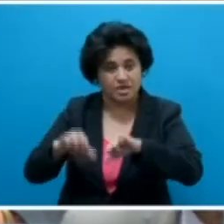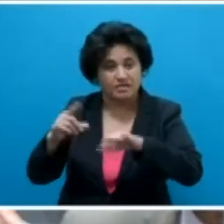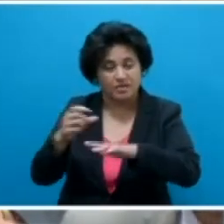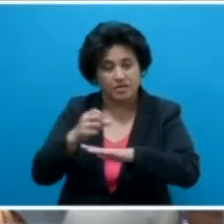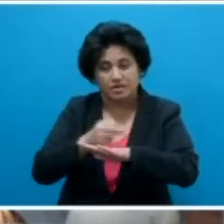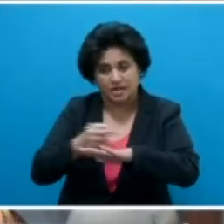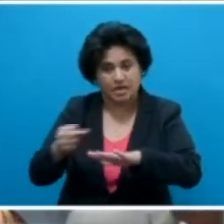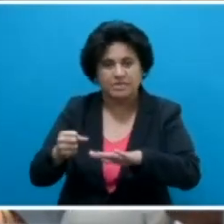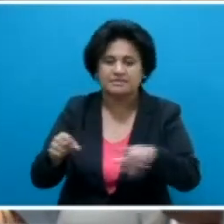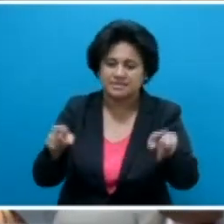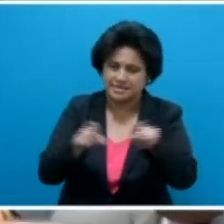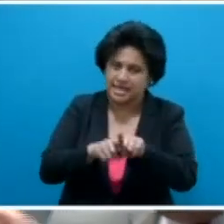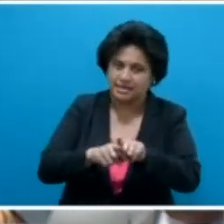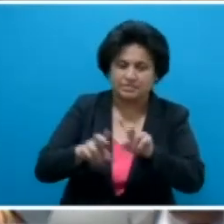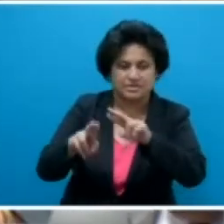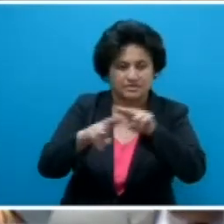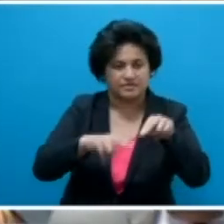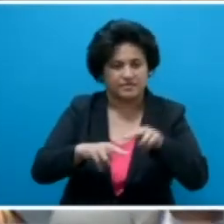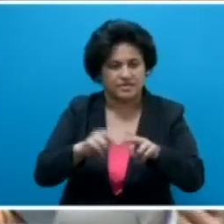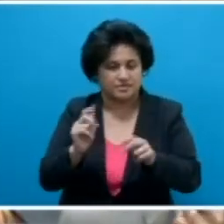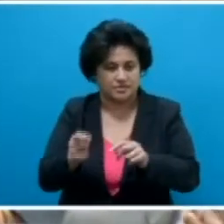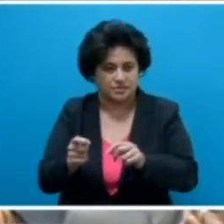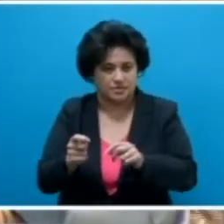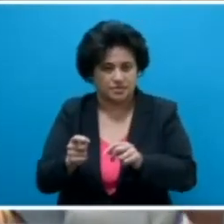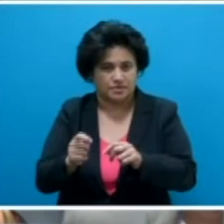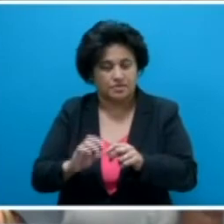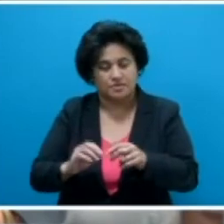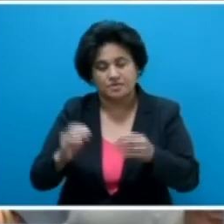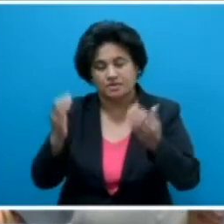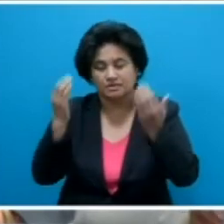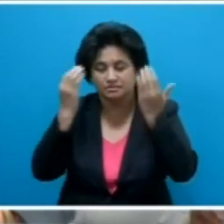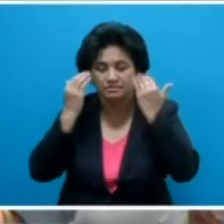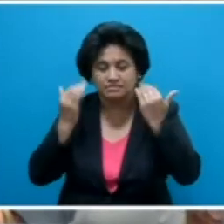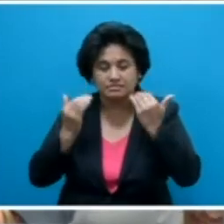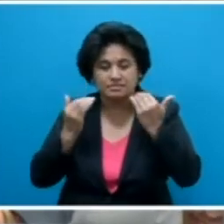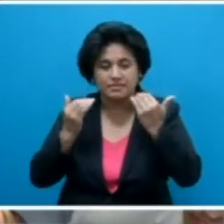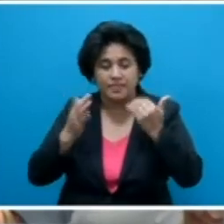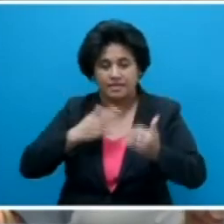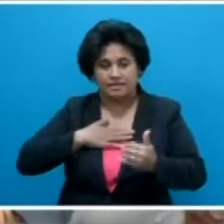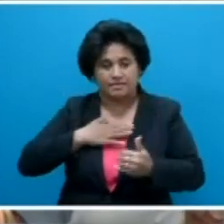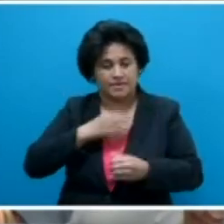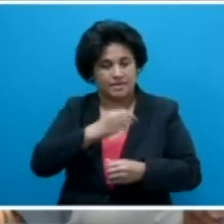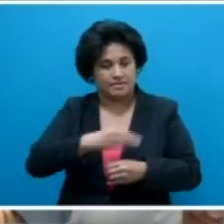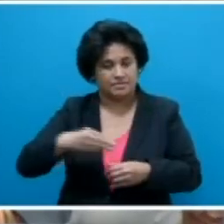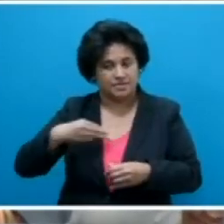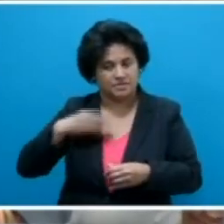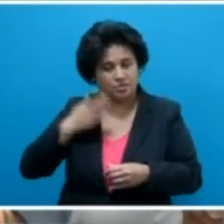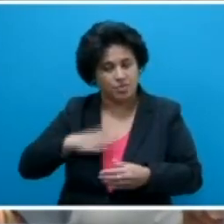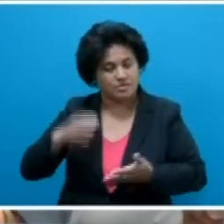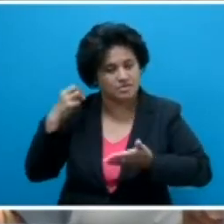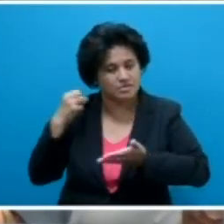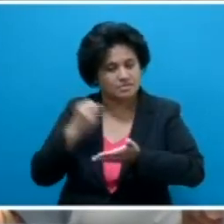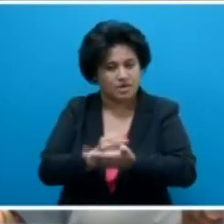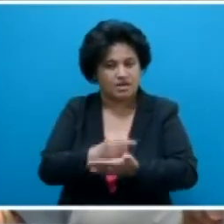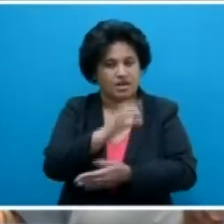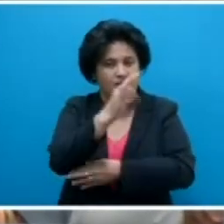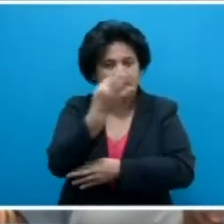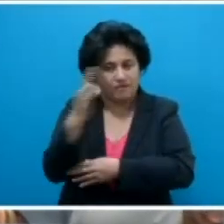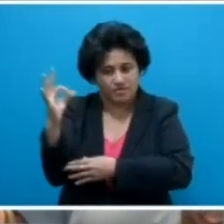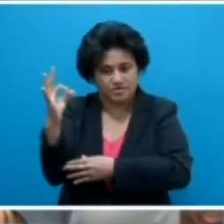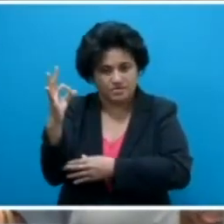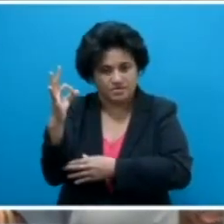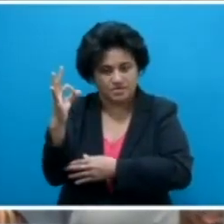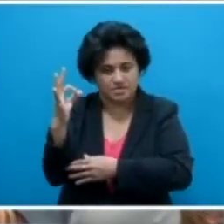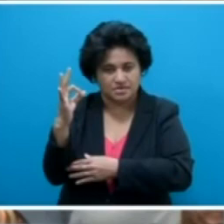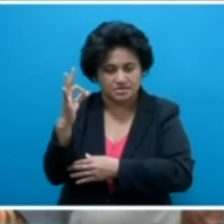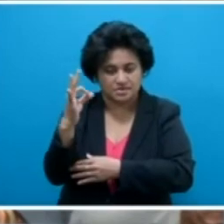development. Honorable Speaker said, my ministry also aims to support the forest industry through a number of